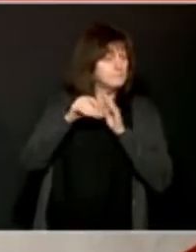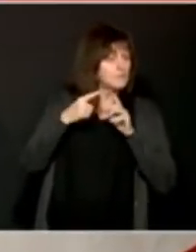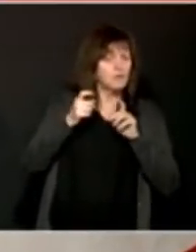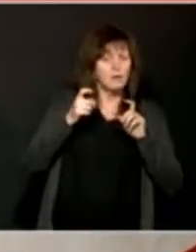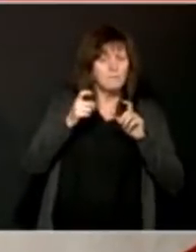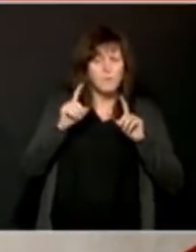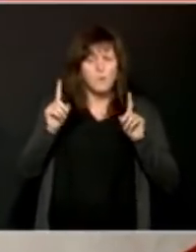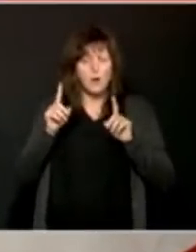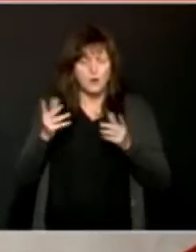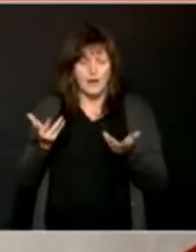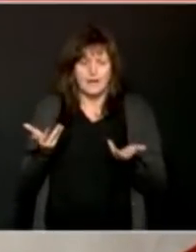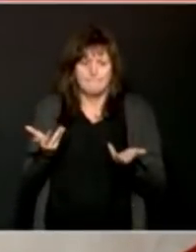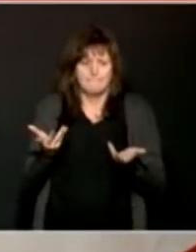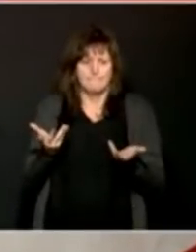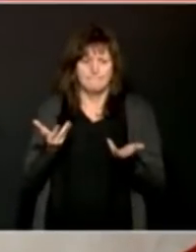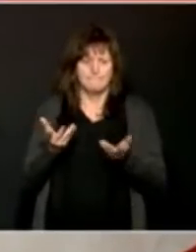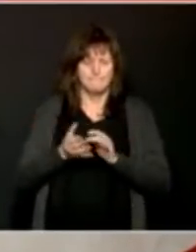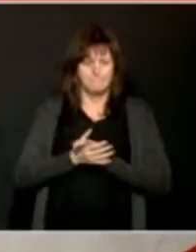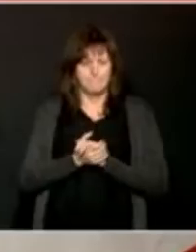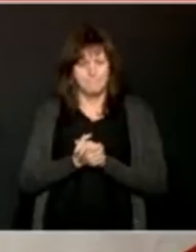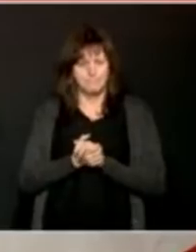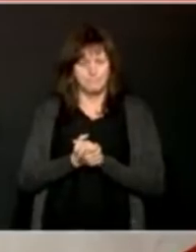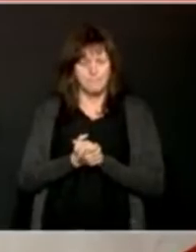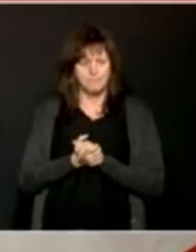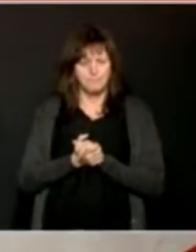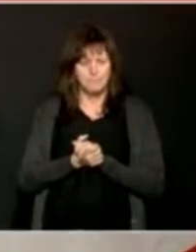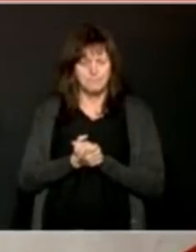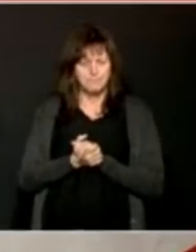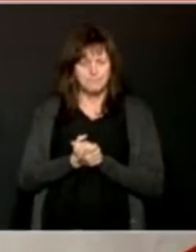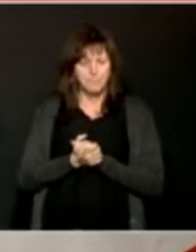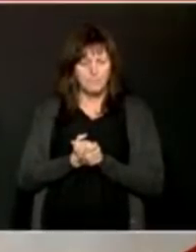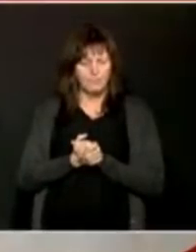average positivity for variants of concern is